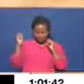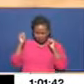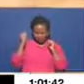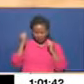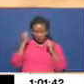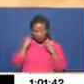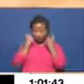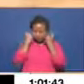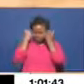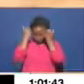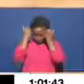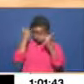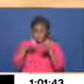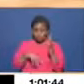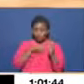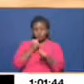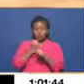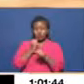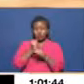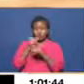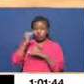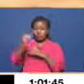their stock.